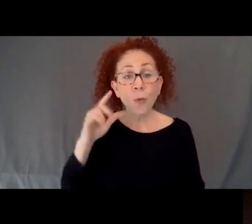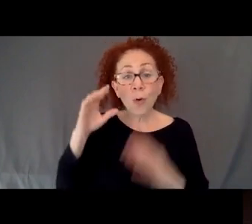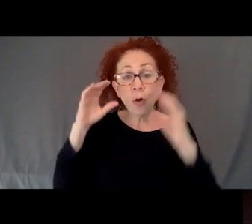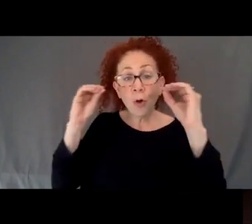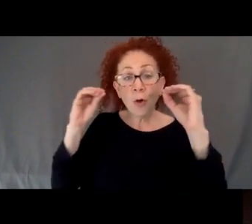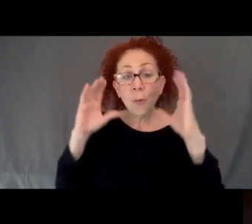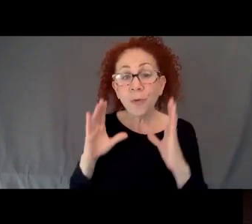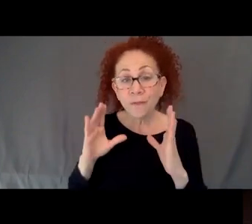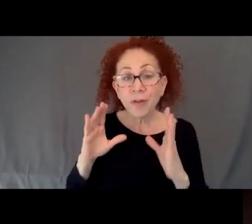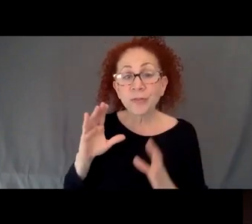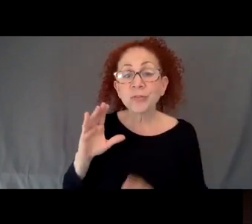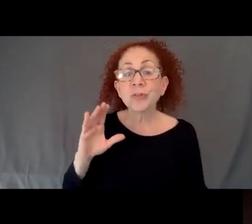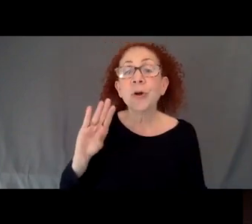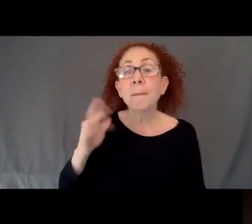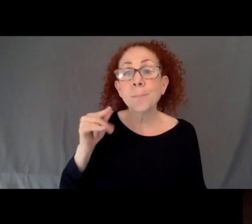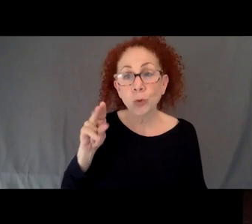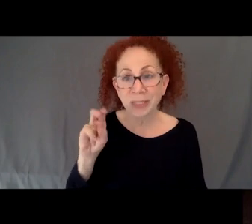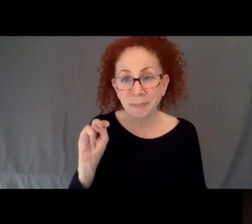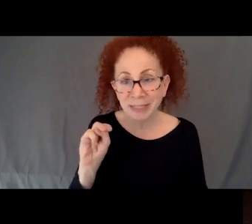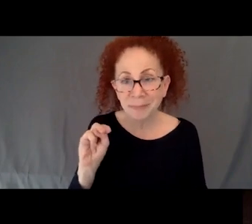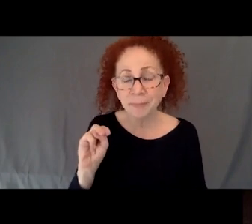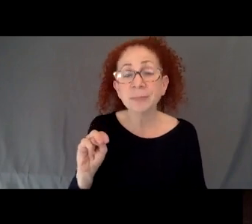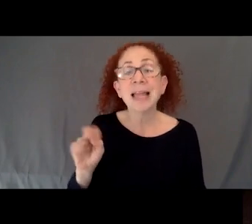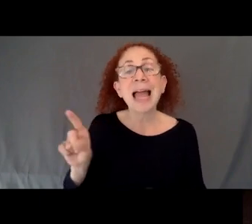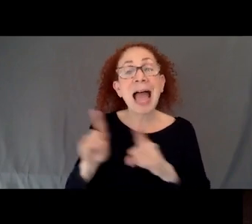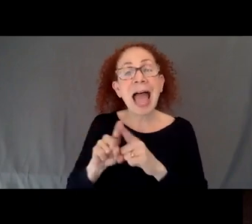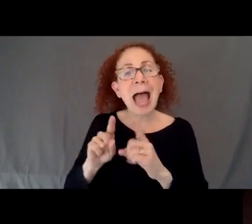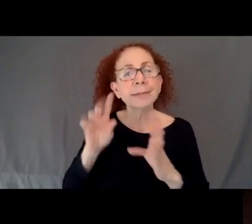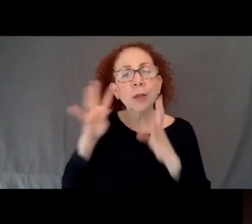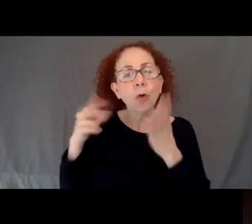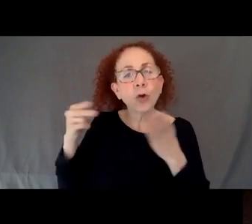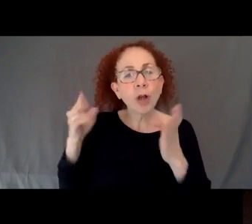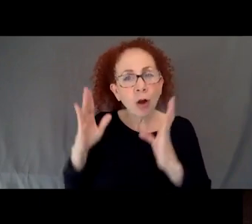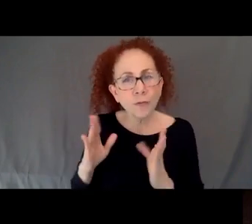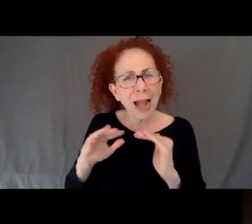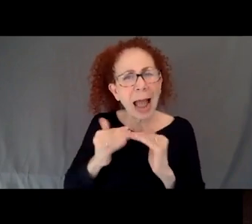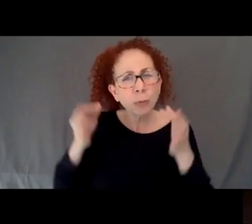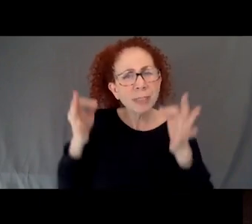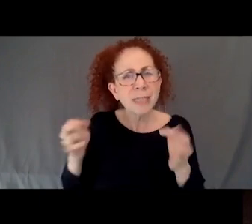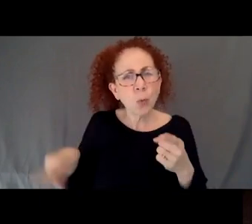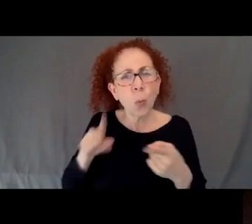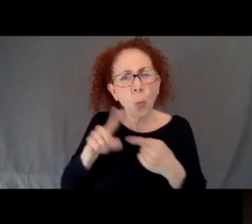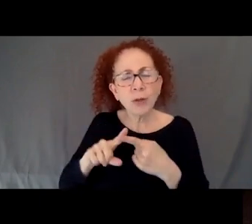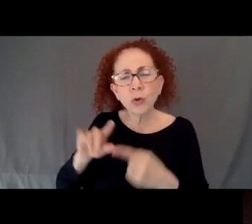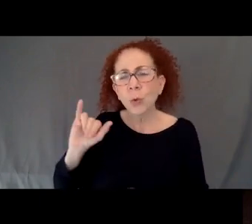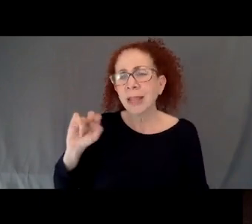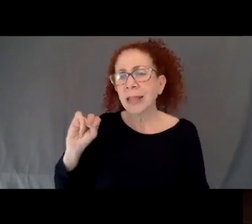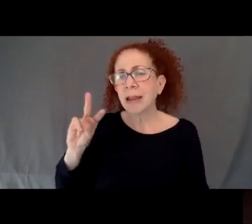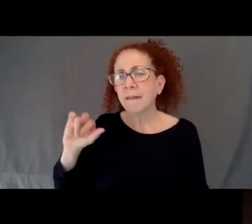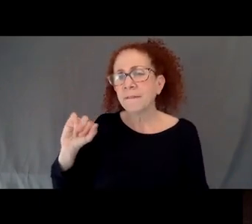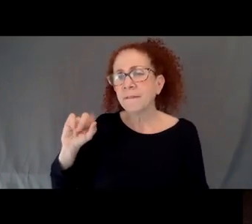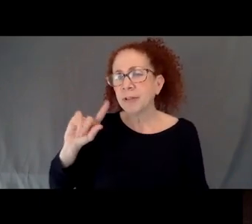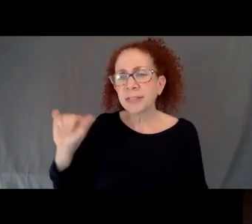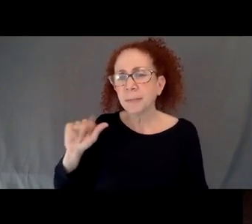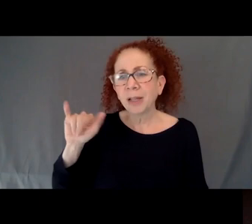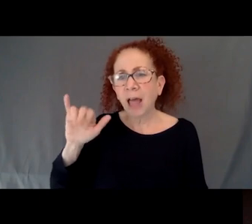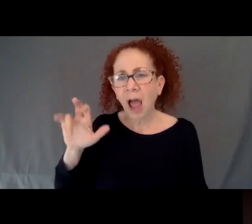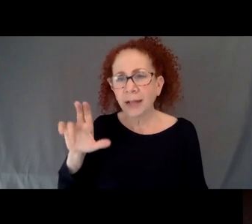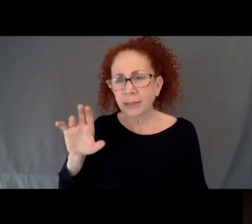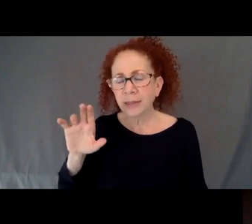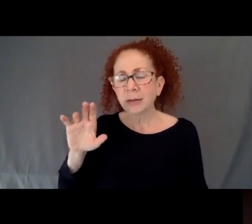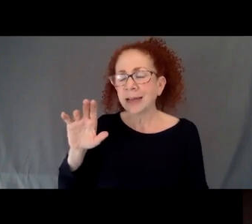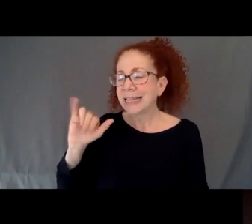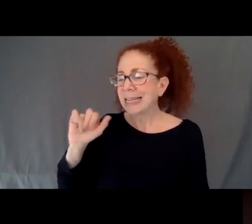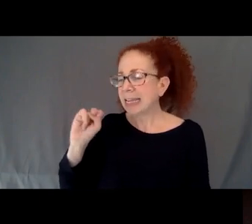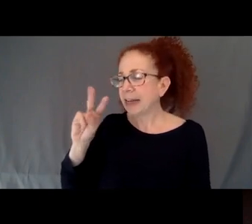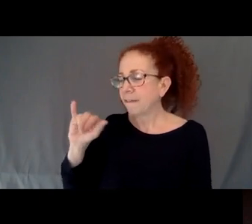Professor Bozeman. As a choreographer, how do you decide when to invisibilize the labor and effort behind dance